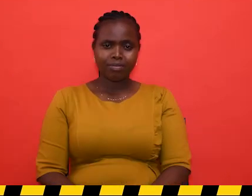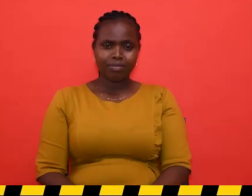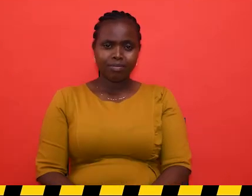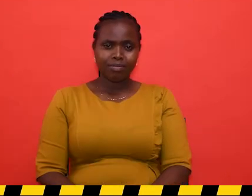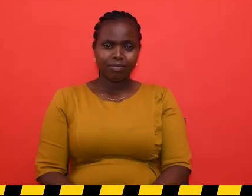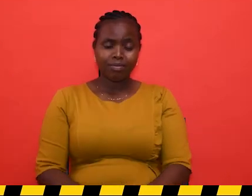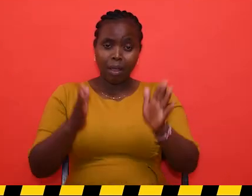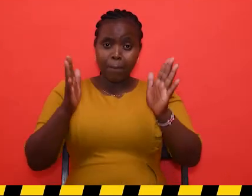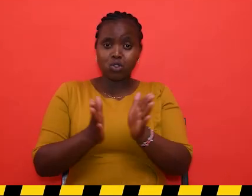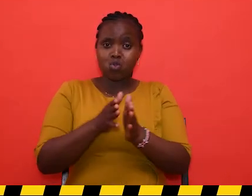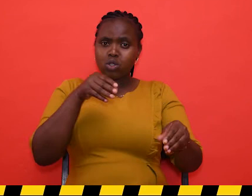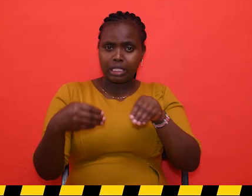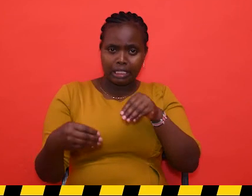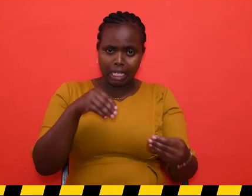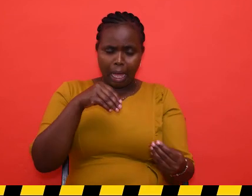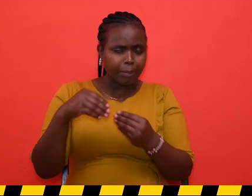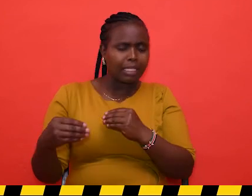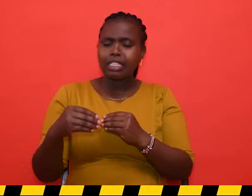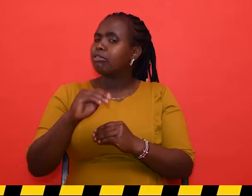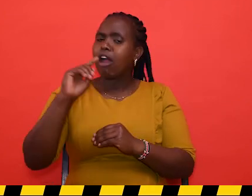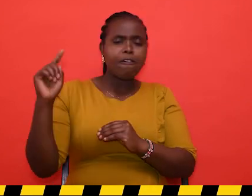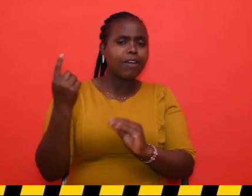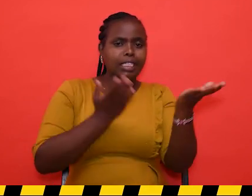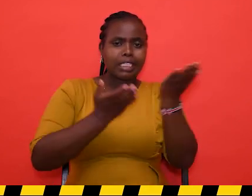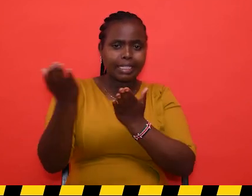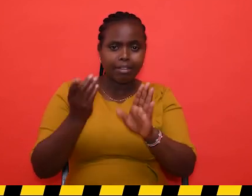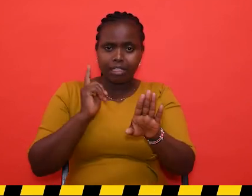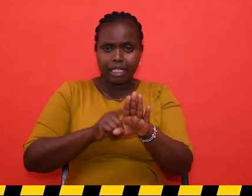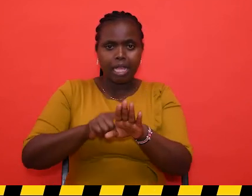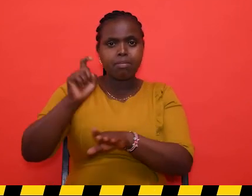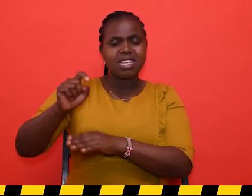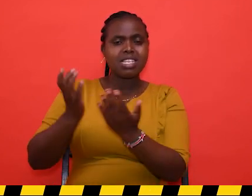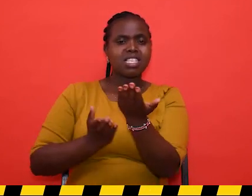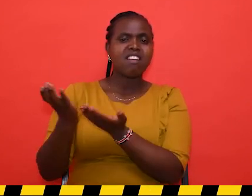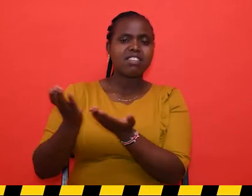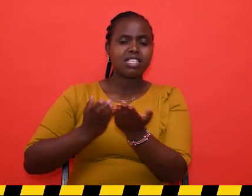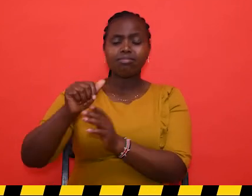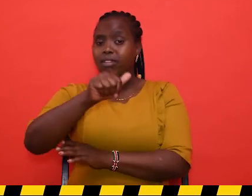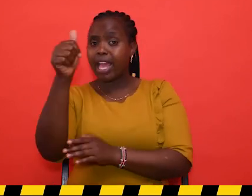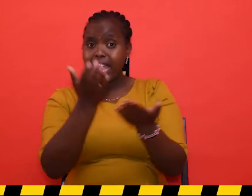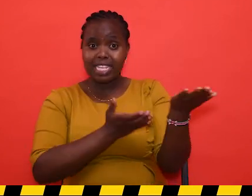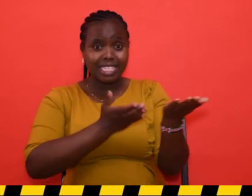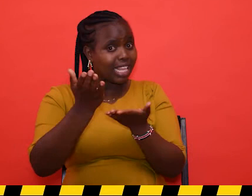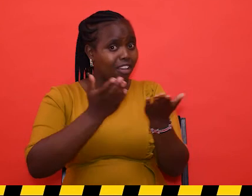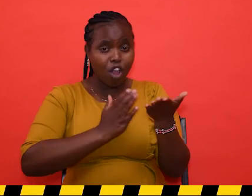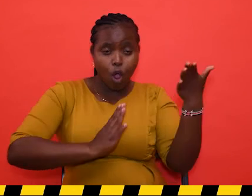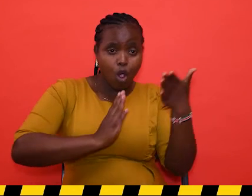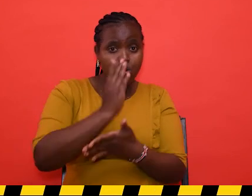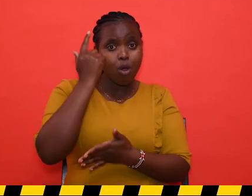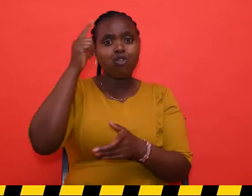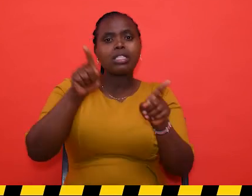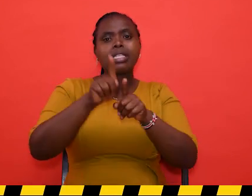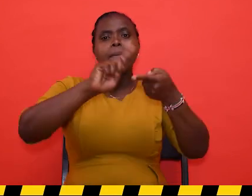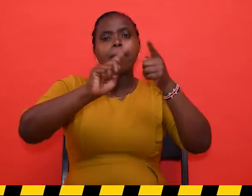with disabilities receive first priority during service delivery. The NTSA is committed to courtesy and excellence in service delivery. Any service